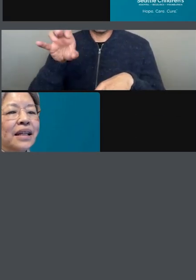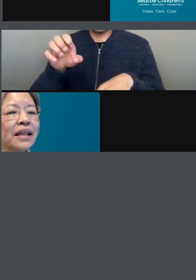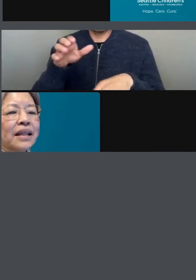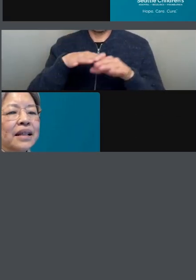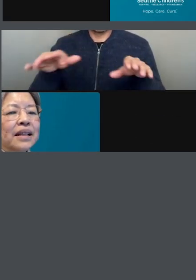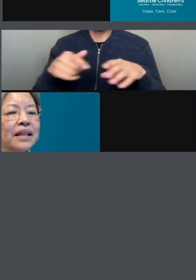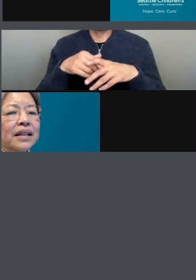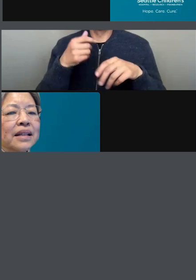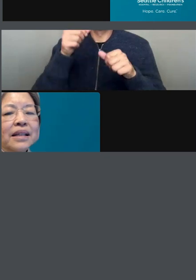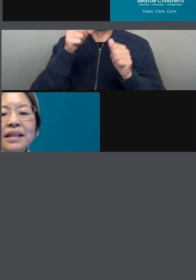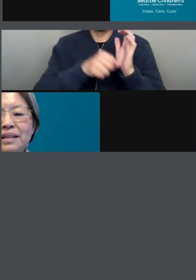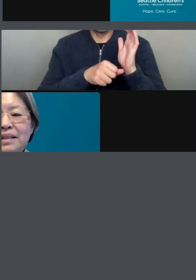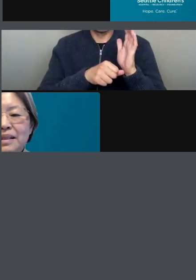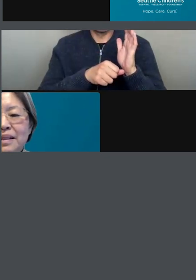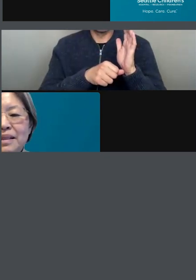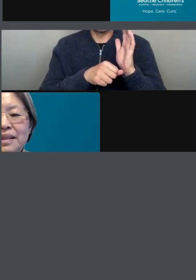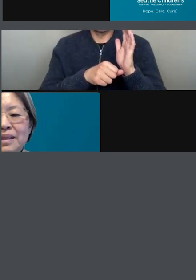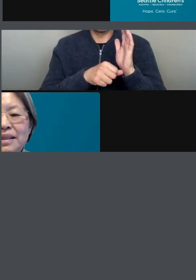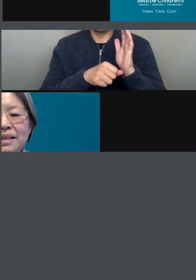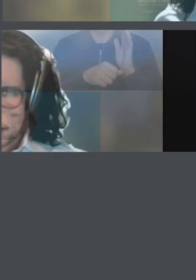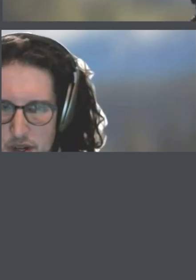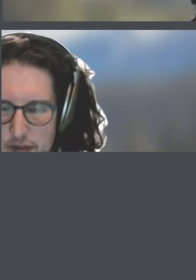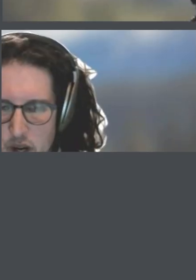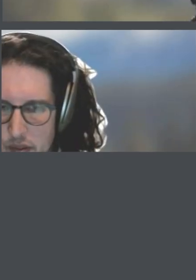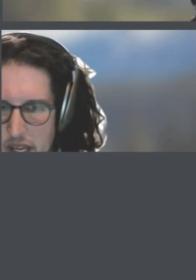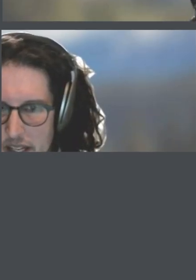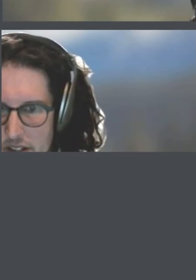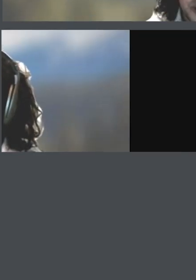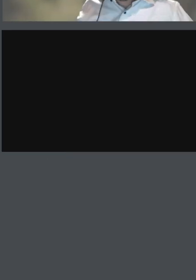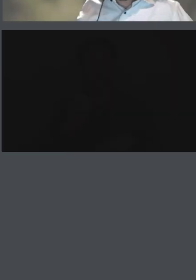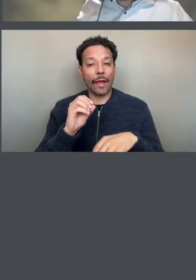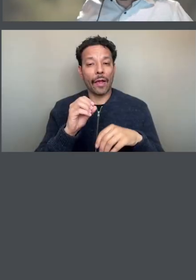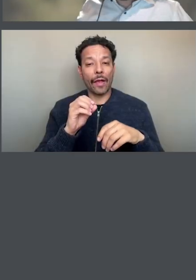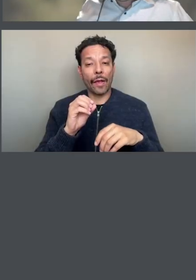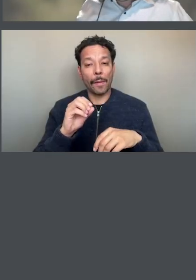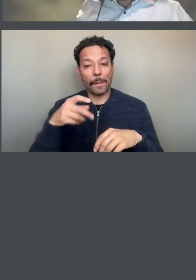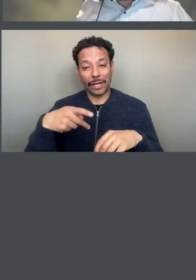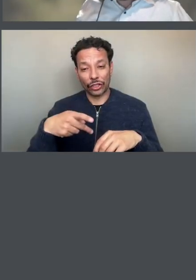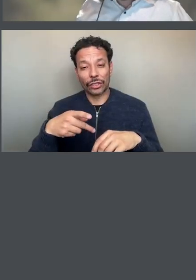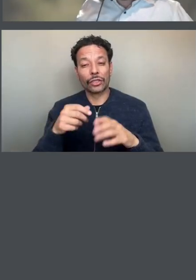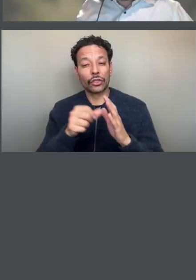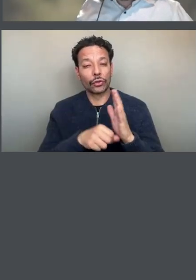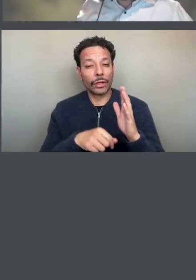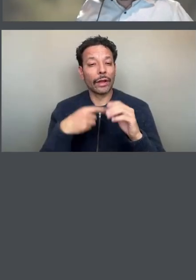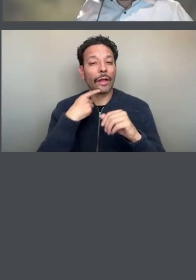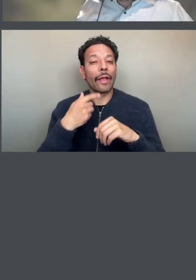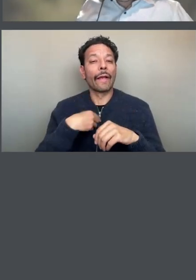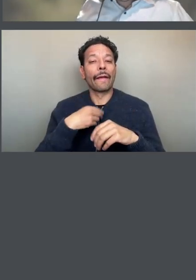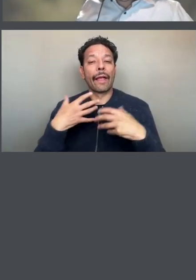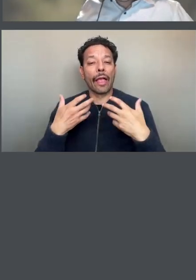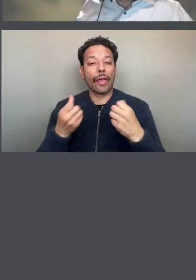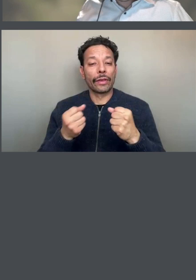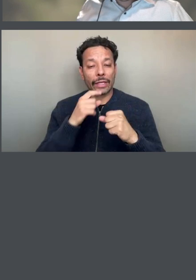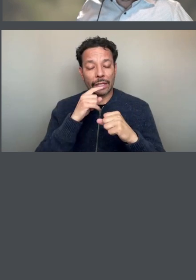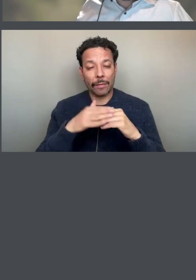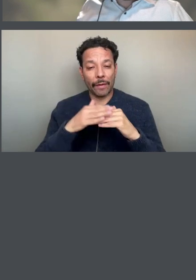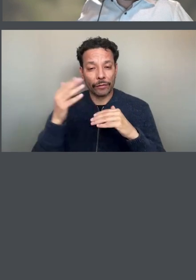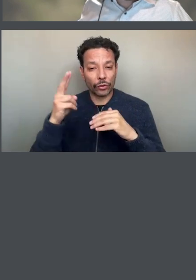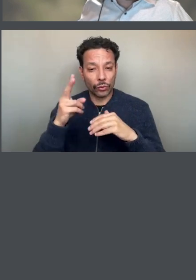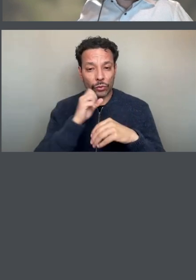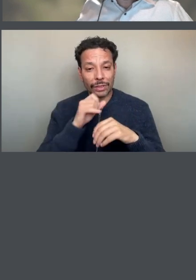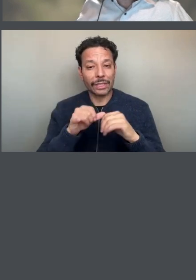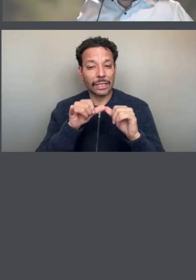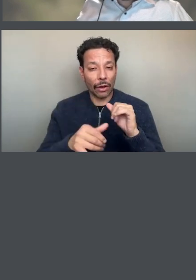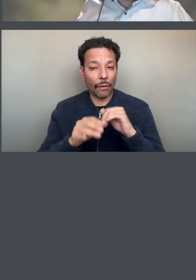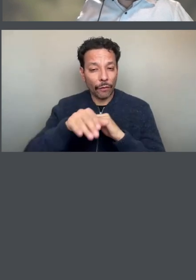Cochlear implant surgery is an outpatient surgery for healthy kids above 2, but they stay overnight if they